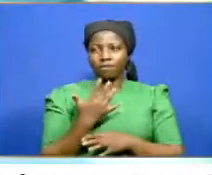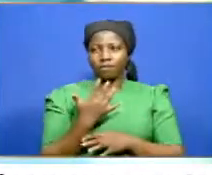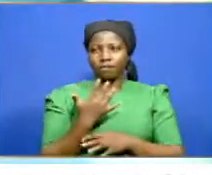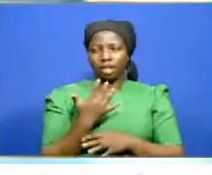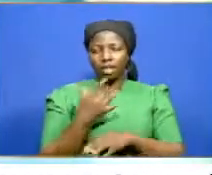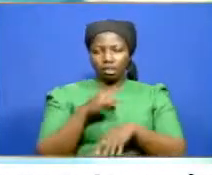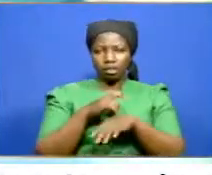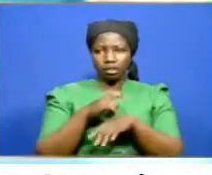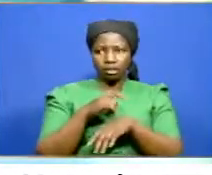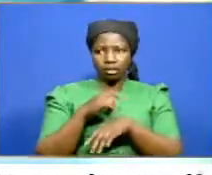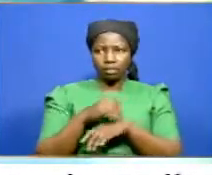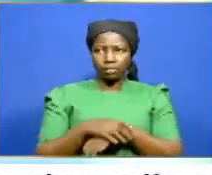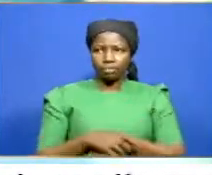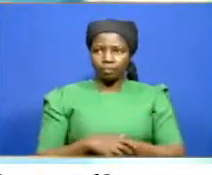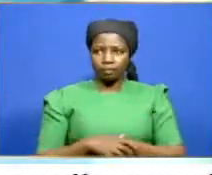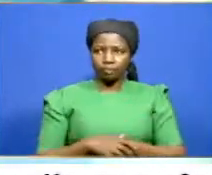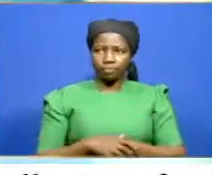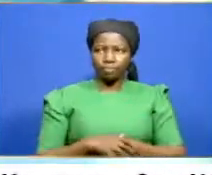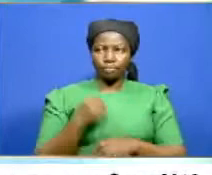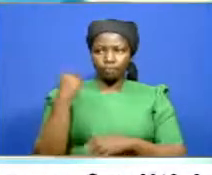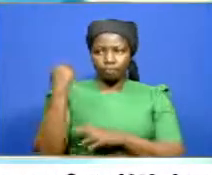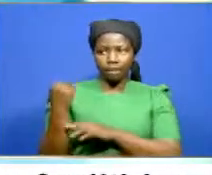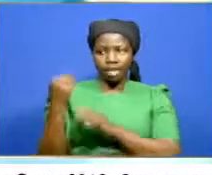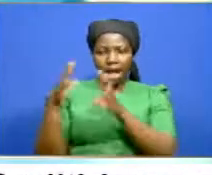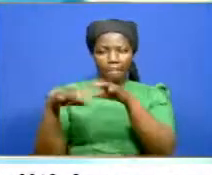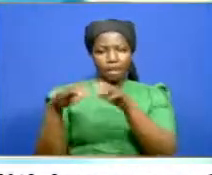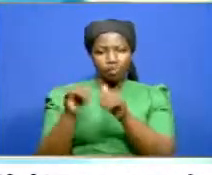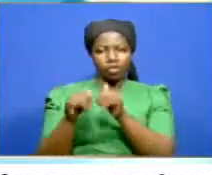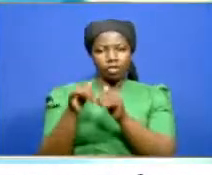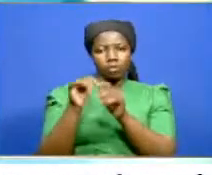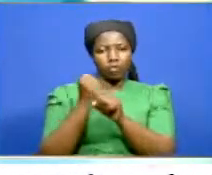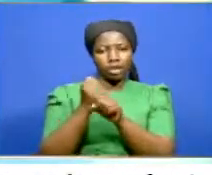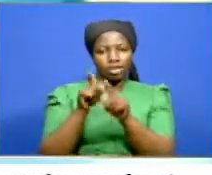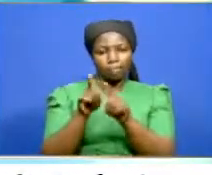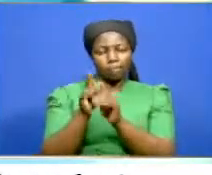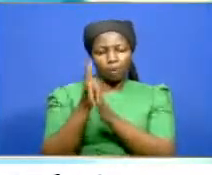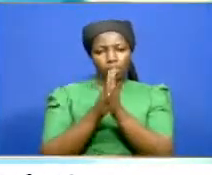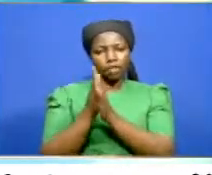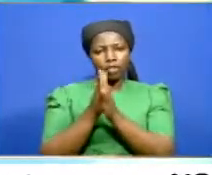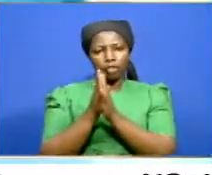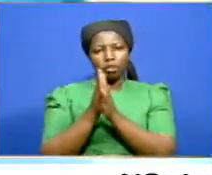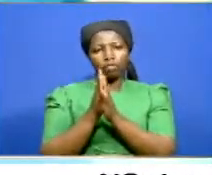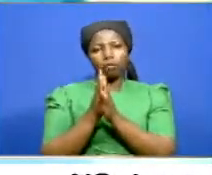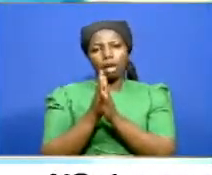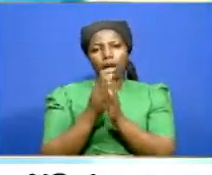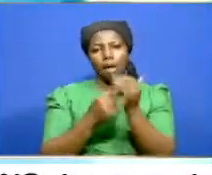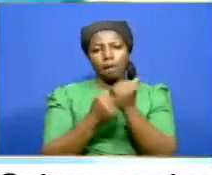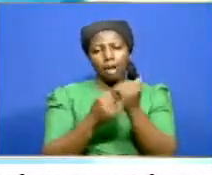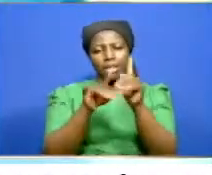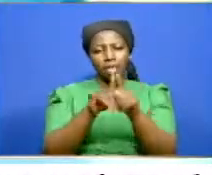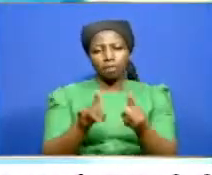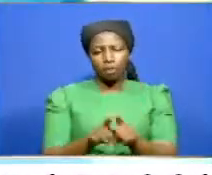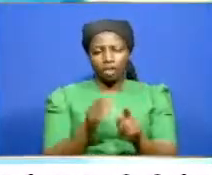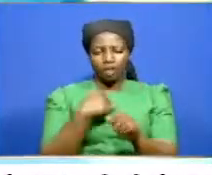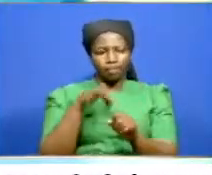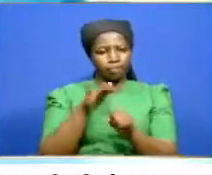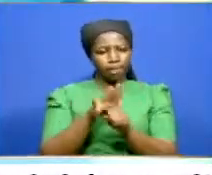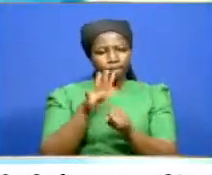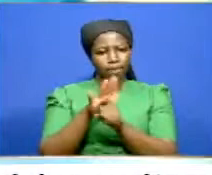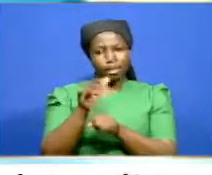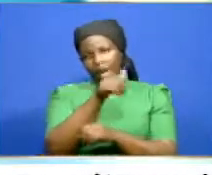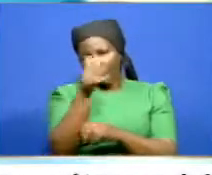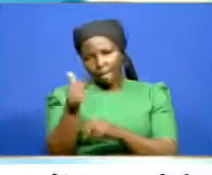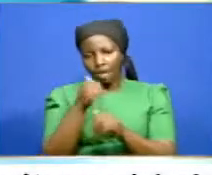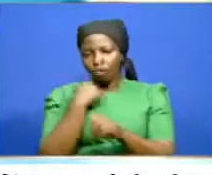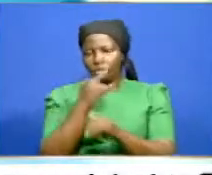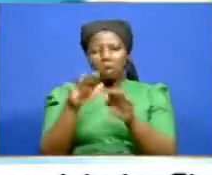it's a betting partner that's coming on board as a motivation partner. We've also had Max Fly coming through for us, and we have many, many other corporates who are actually just waiting to be